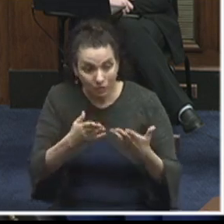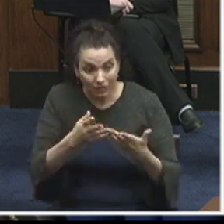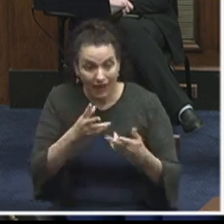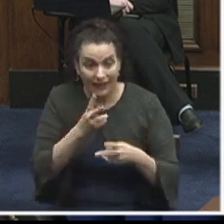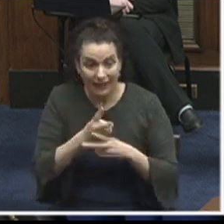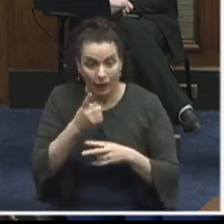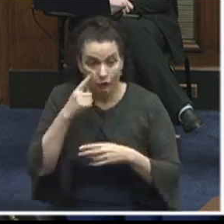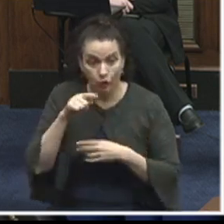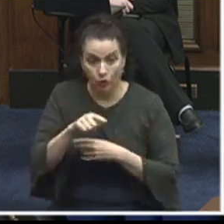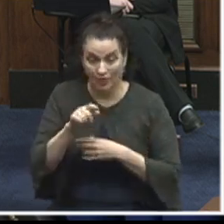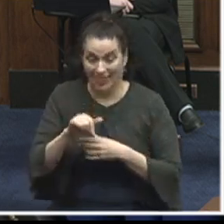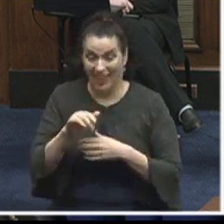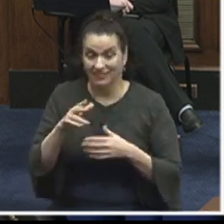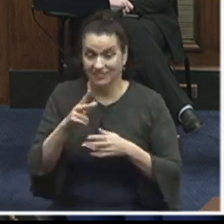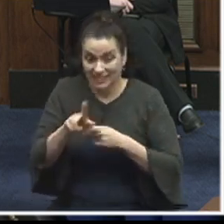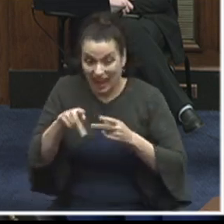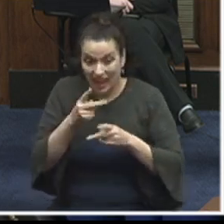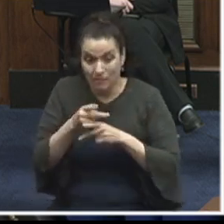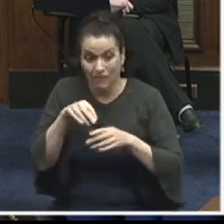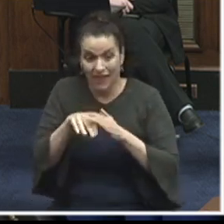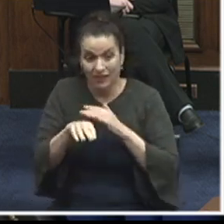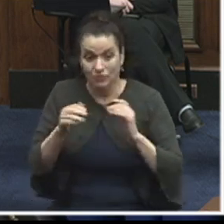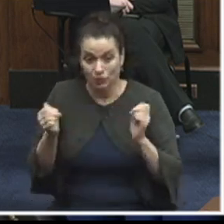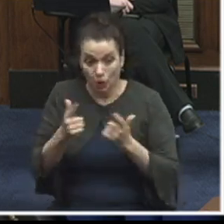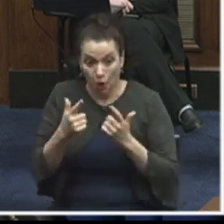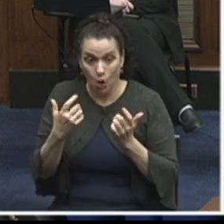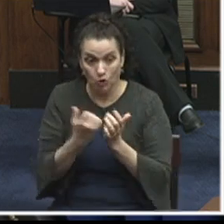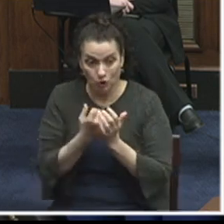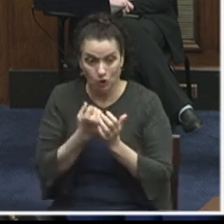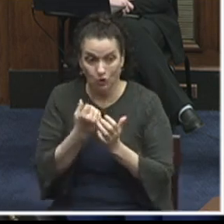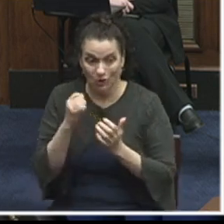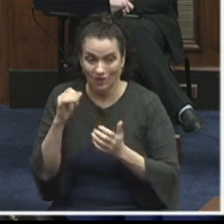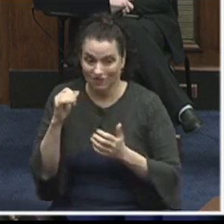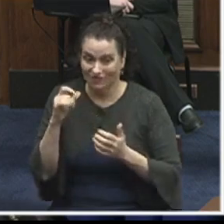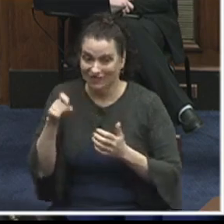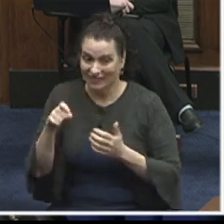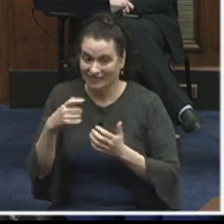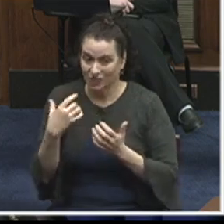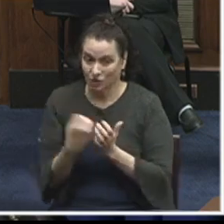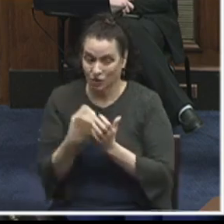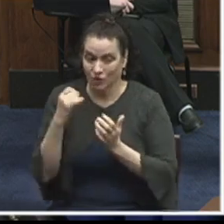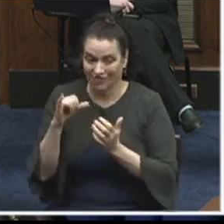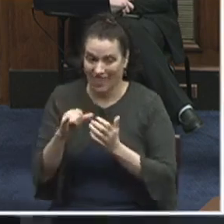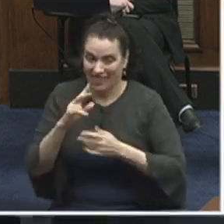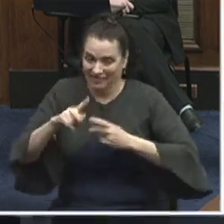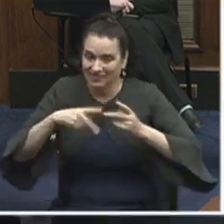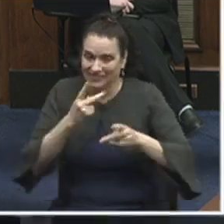deserves. So again, thank you all for the opportunity to have this conversation. Chairwoman, I yield back.